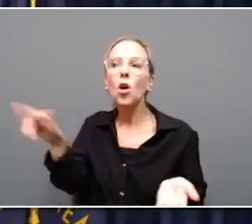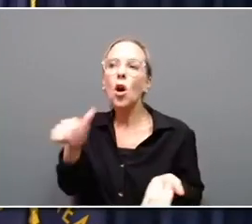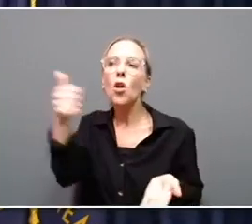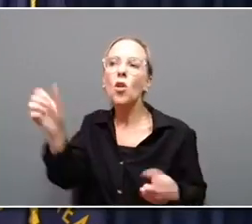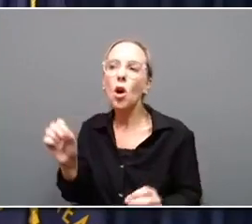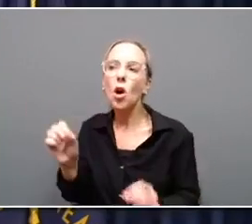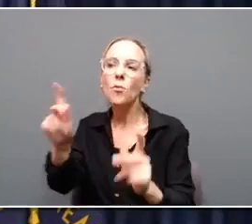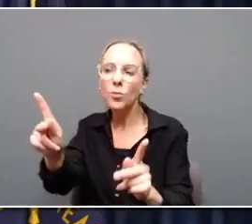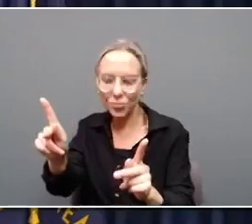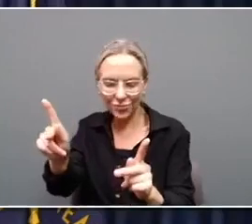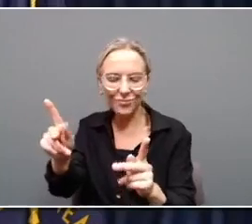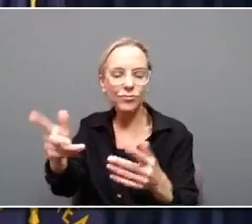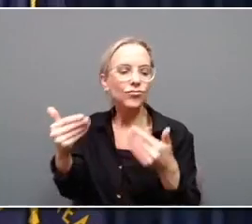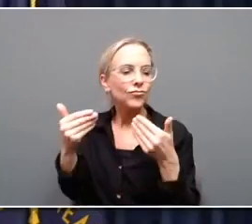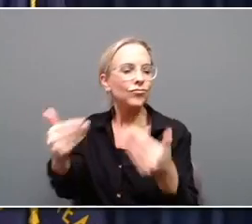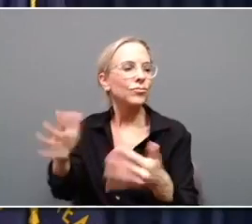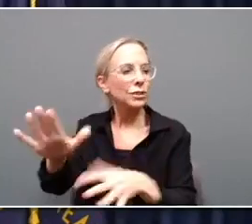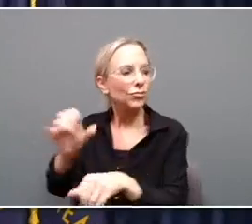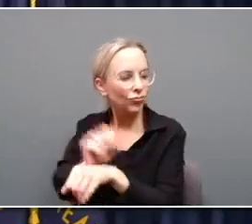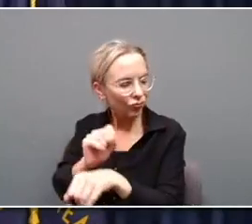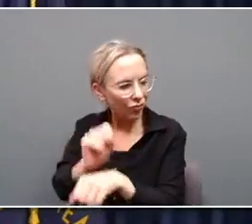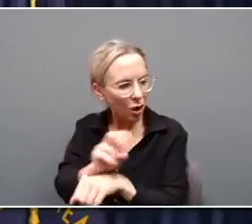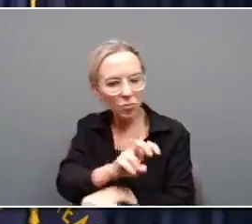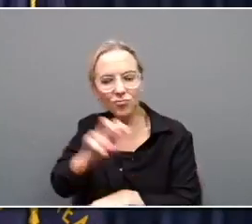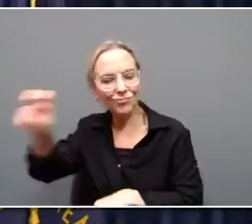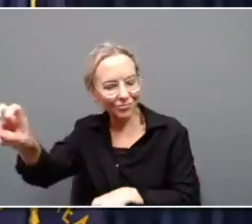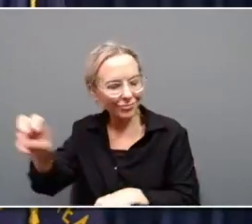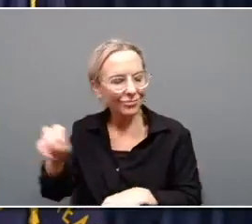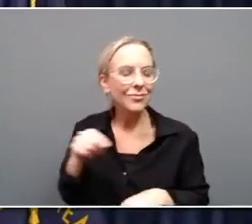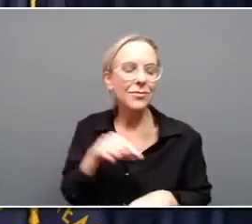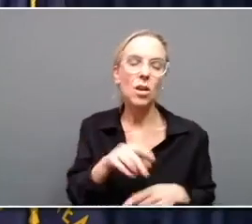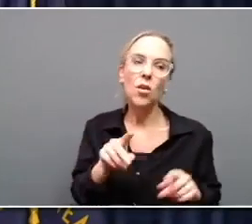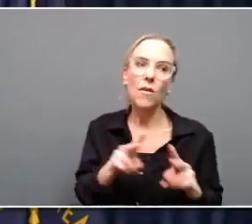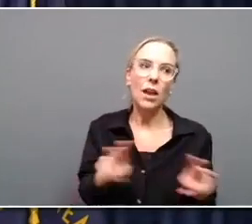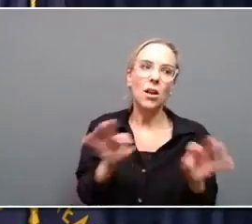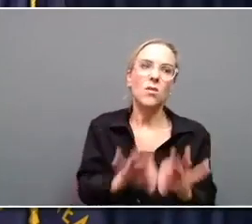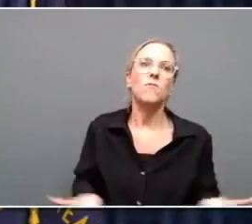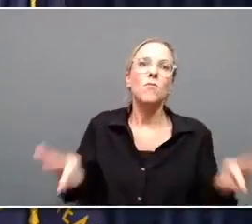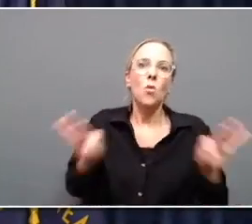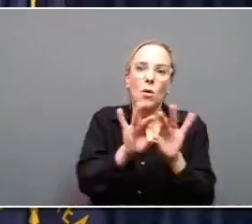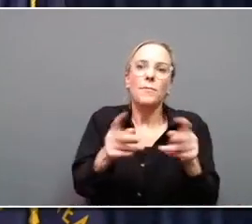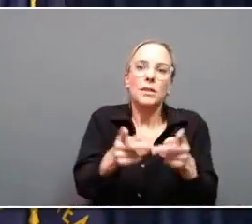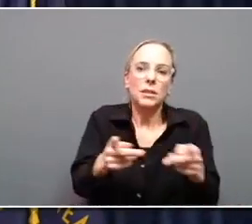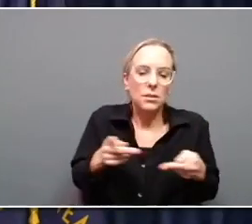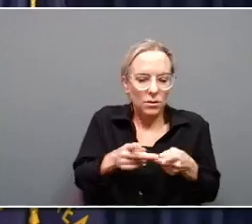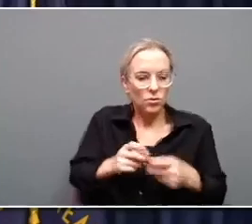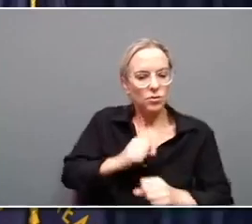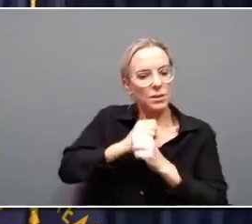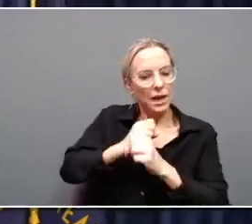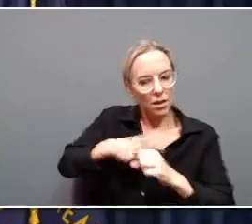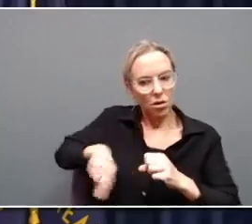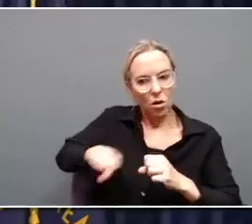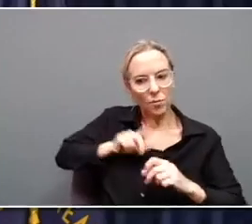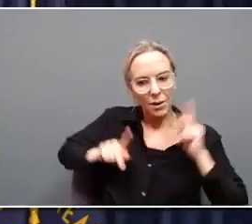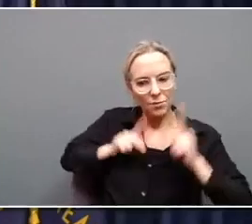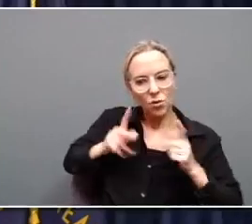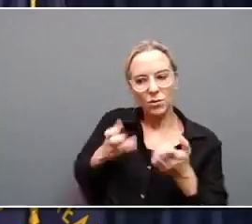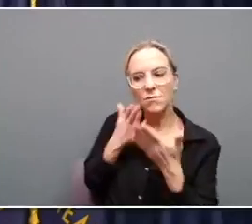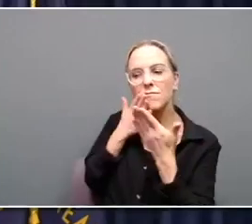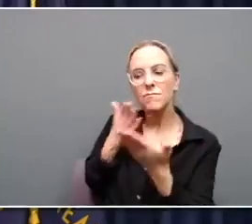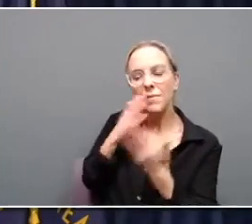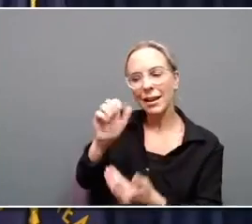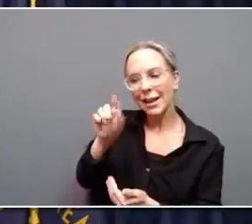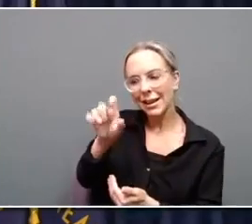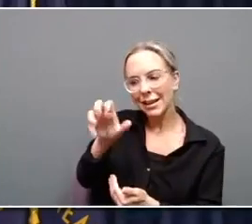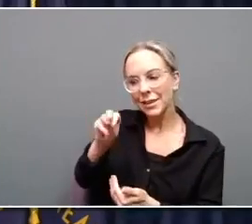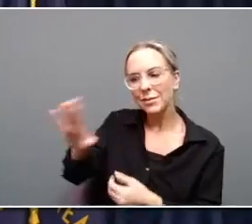his career forward. This is a really important position that does a lot of work in protecting our people. We want to thank Adam and his entire